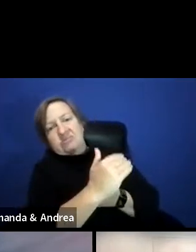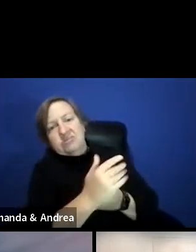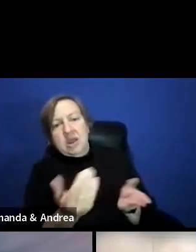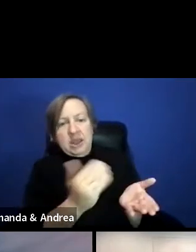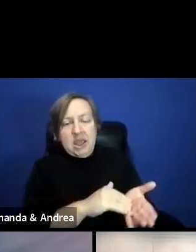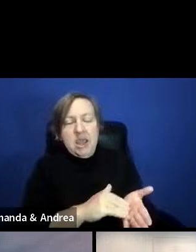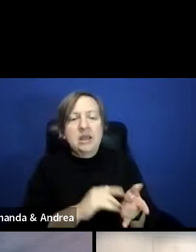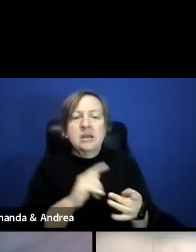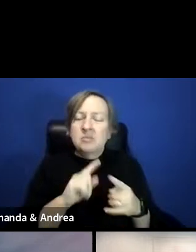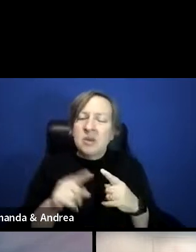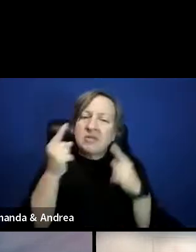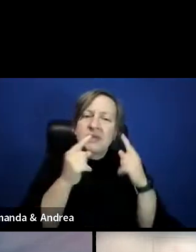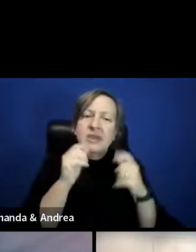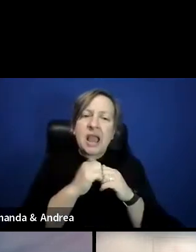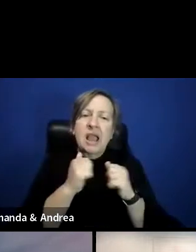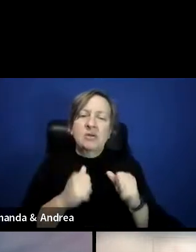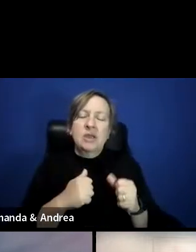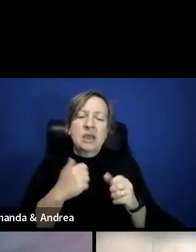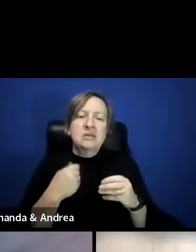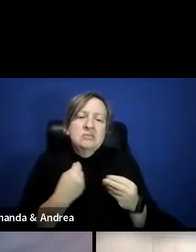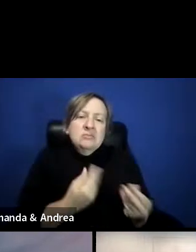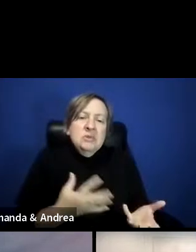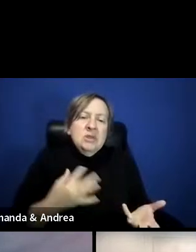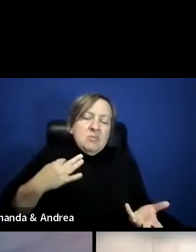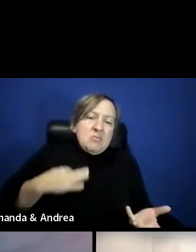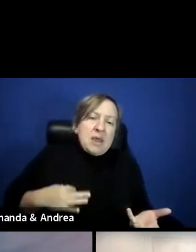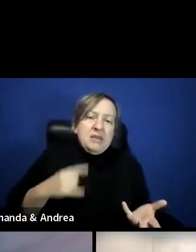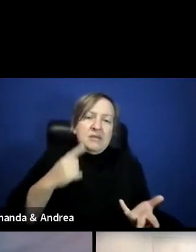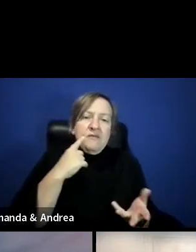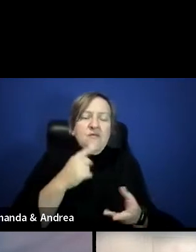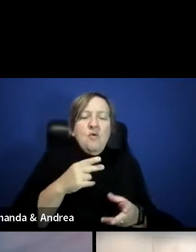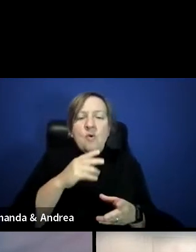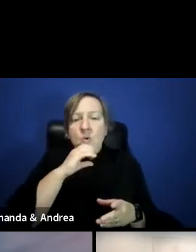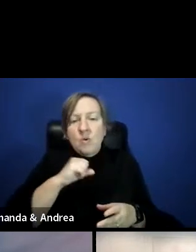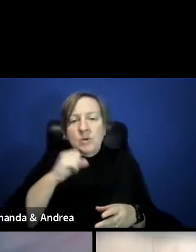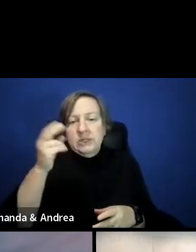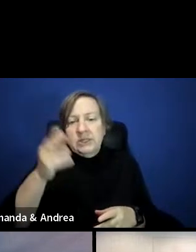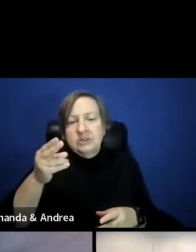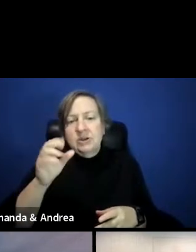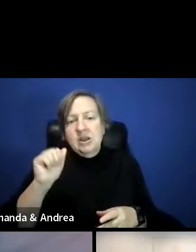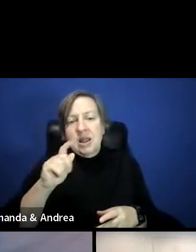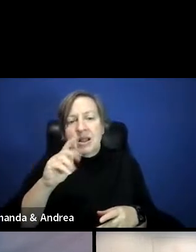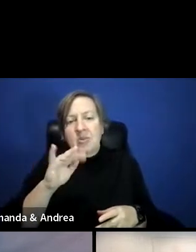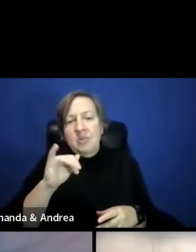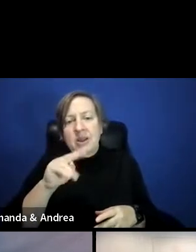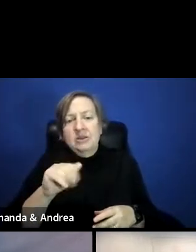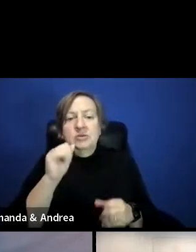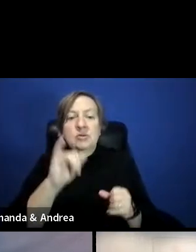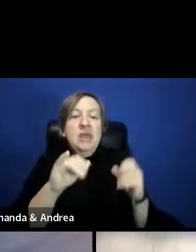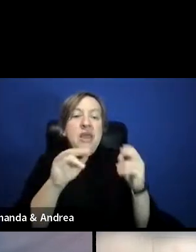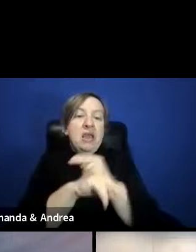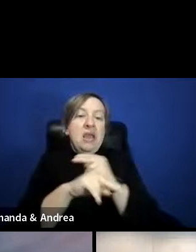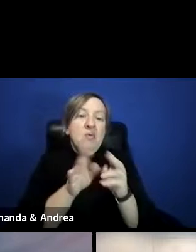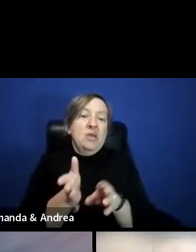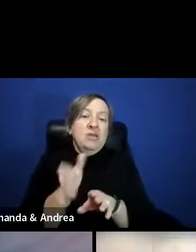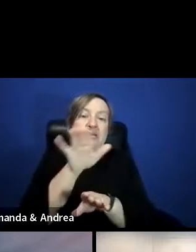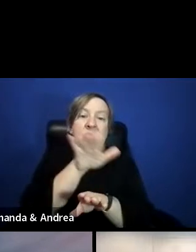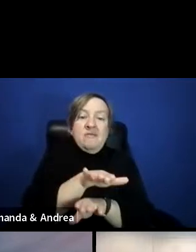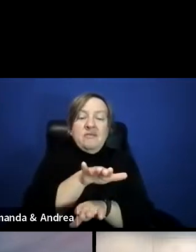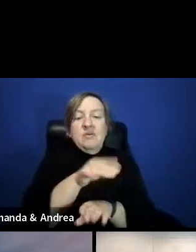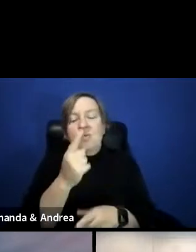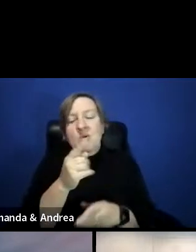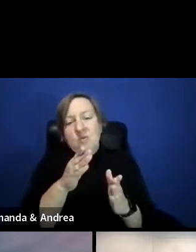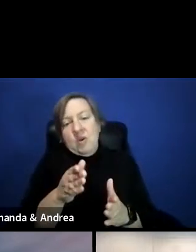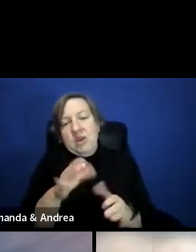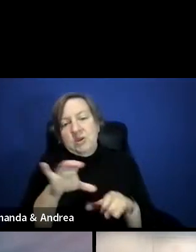think about how we could provide tangible benefits to historic Albina. So this highway cover was one way to do that. And I'd say